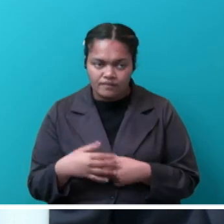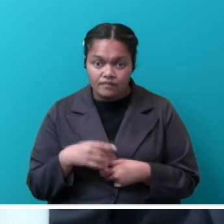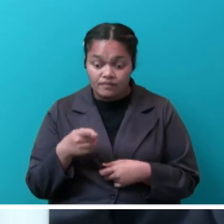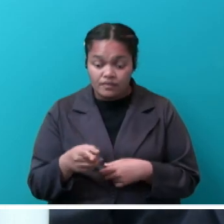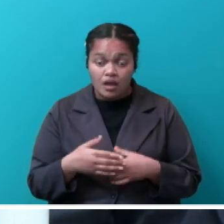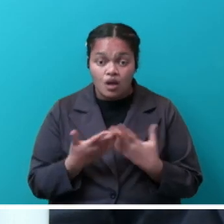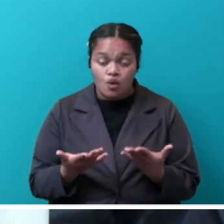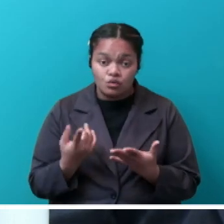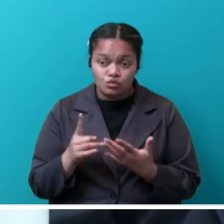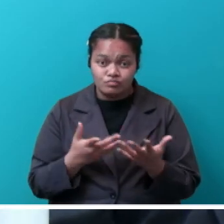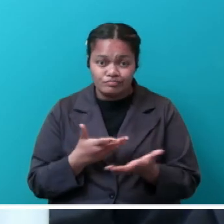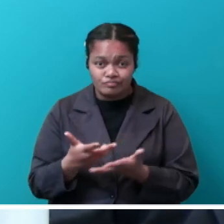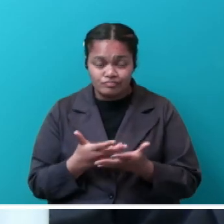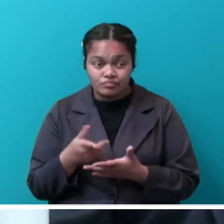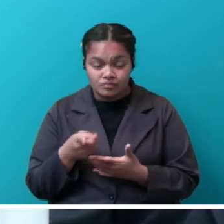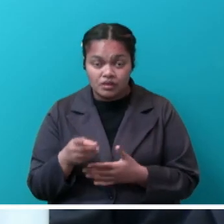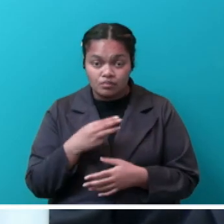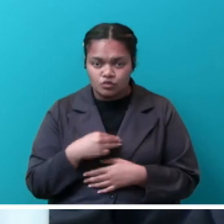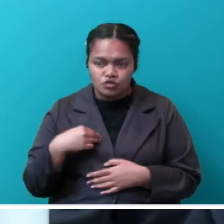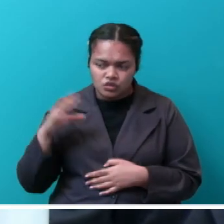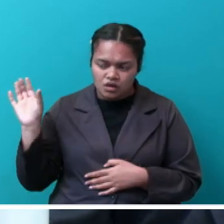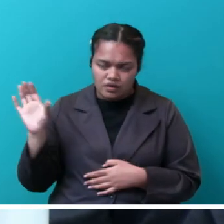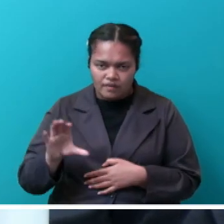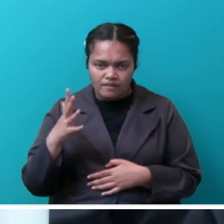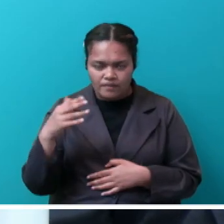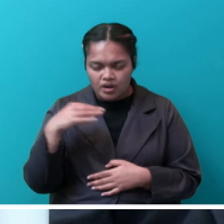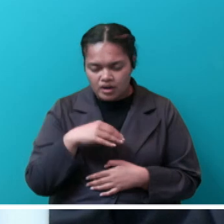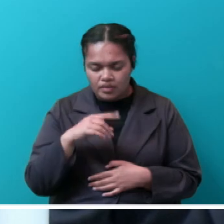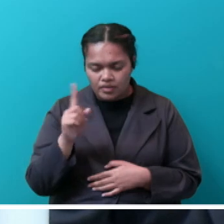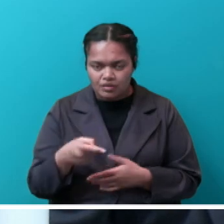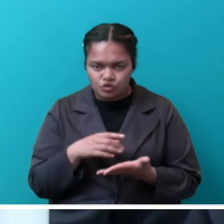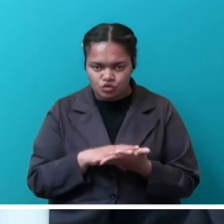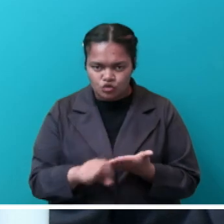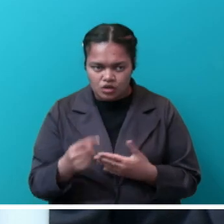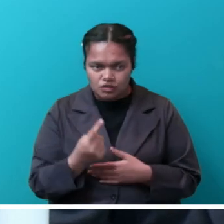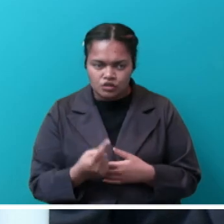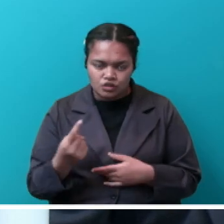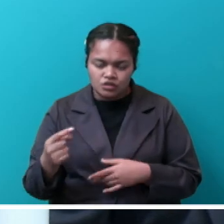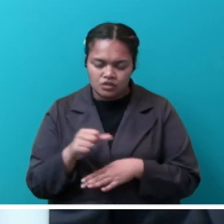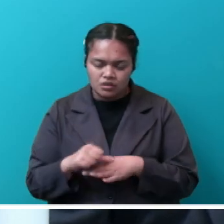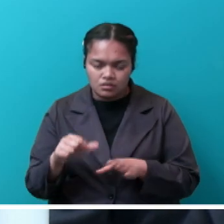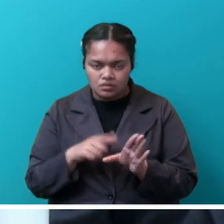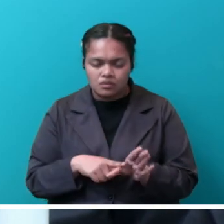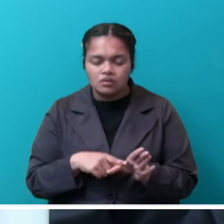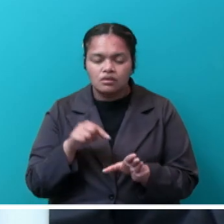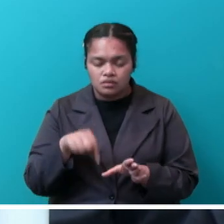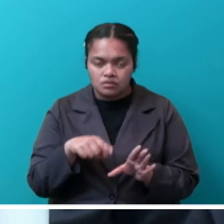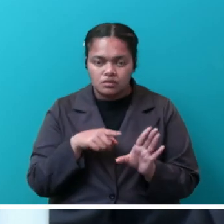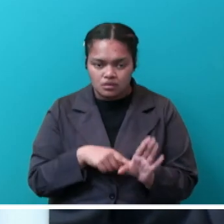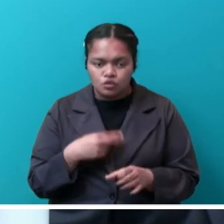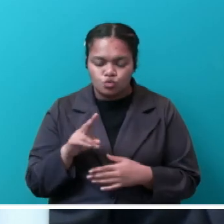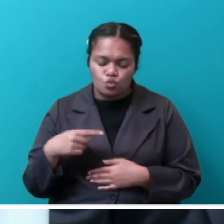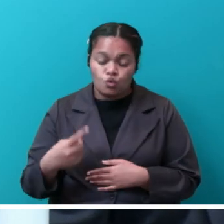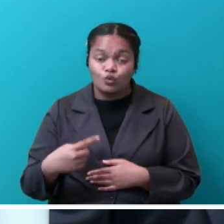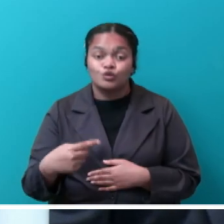development, the Ministry has allocated $500,000 in its annual program for the current fiscal year to continue